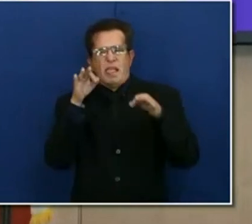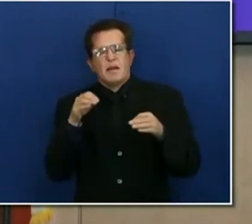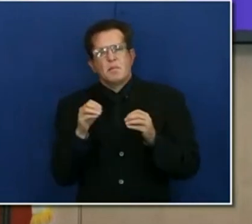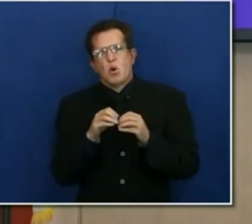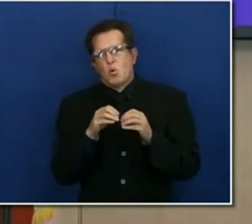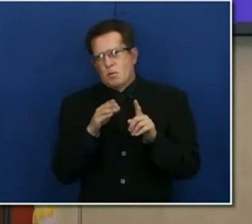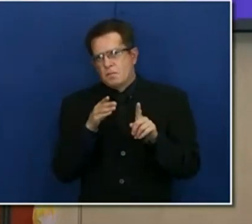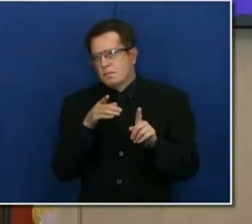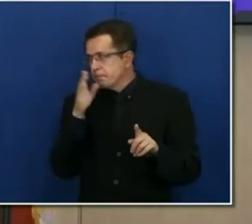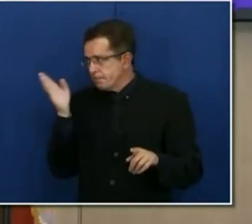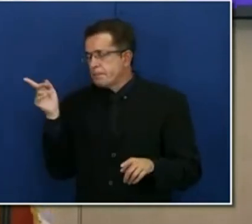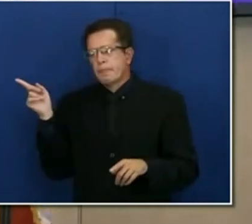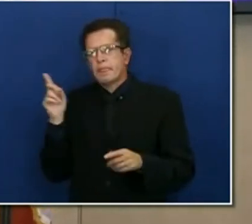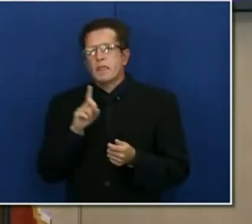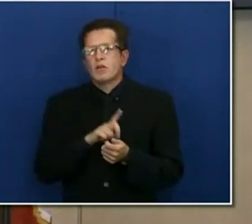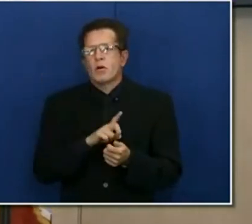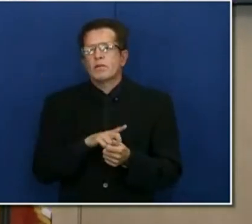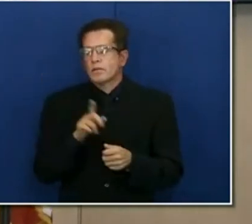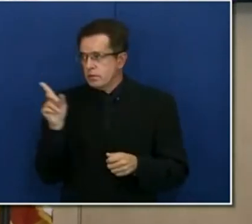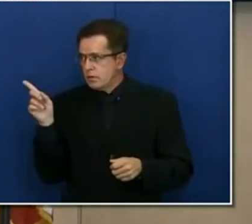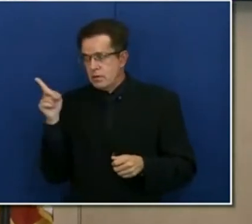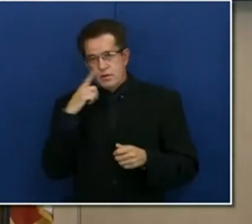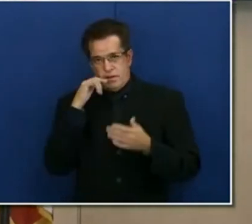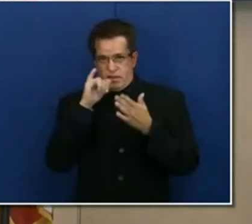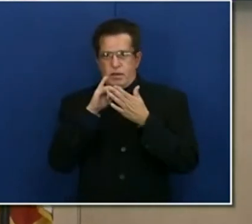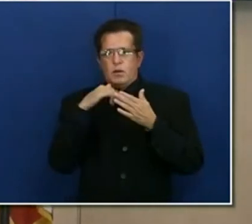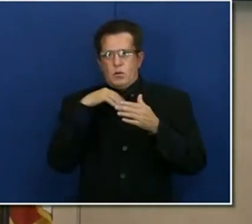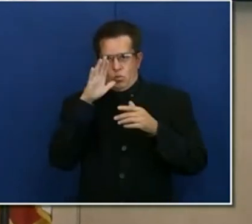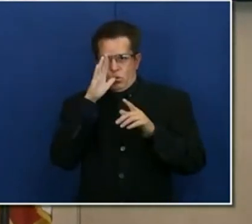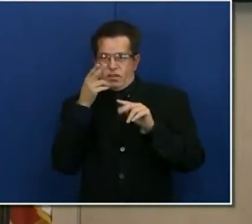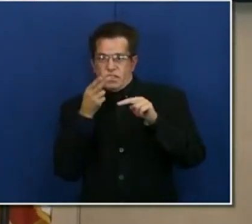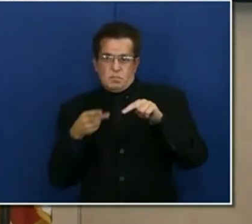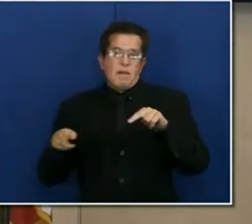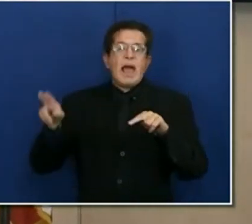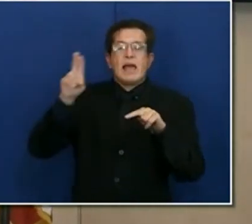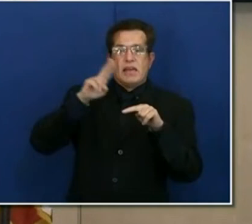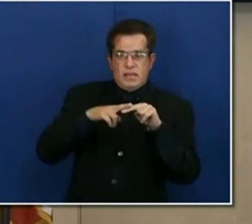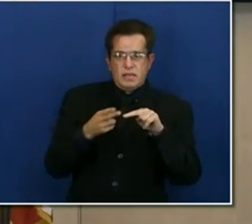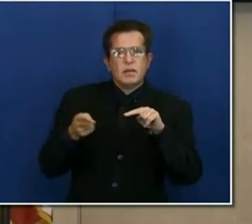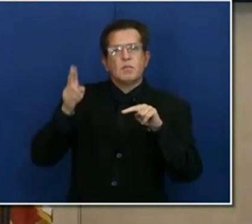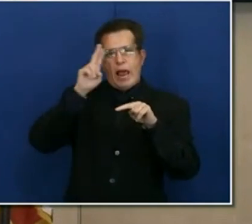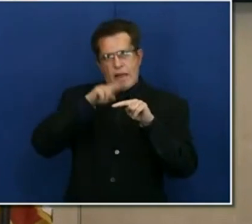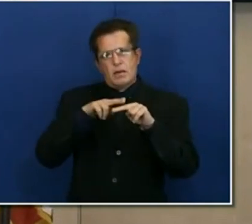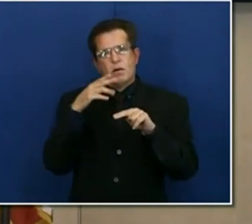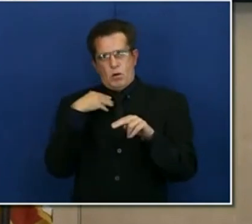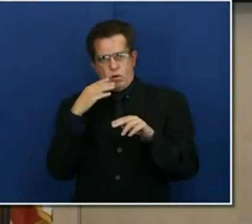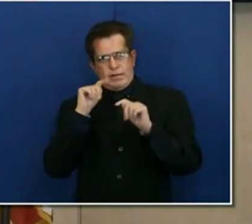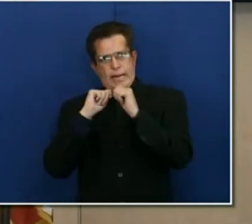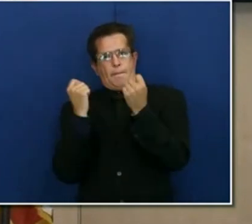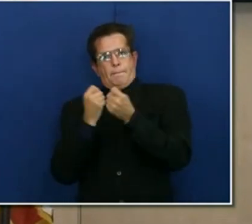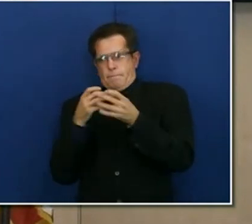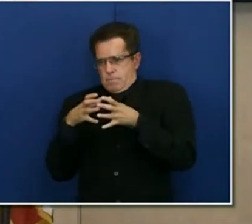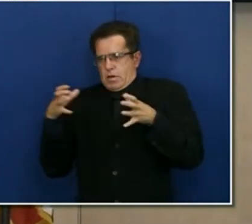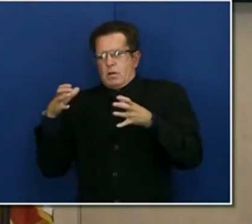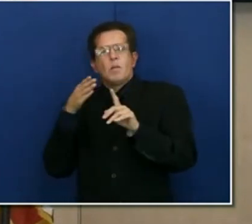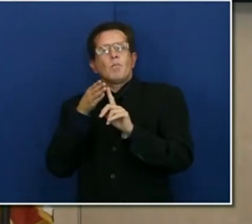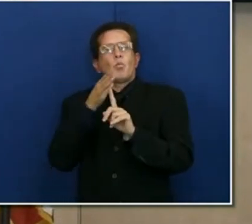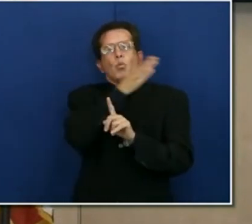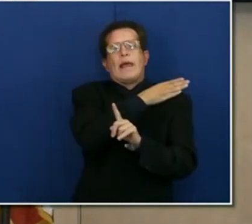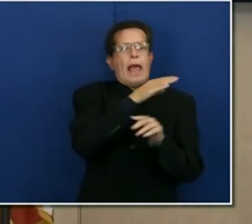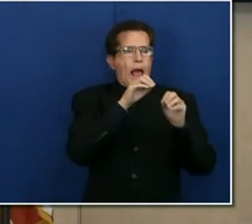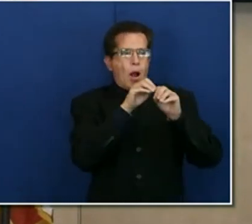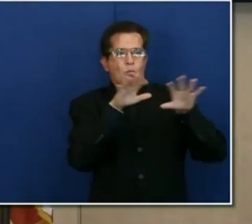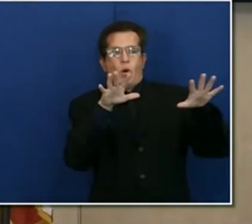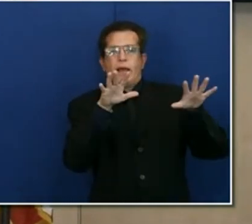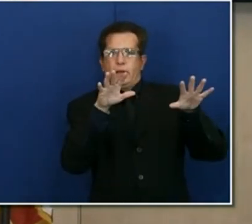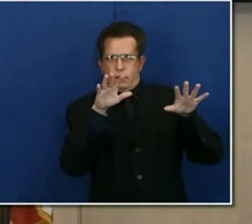Also, Paul, we are expanding on our assessment teams to do the pre-outbreak work, and then those staff that are deployed